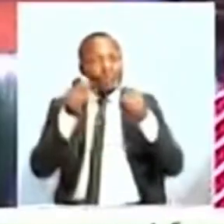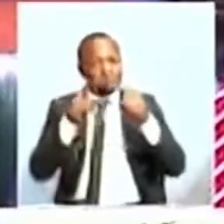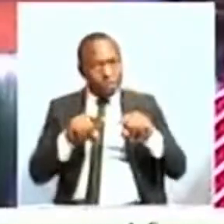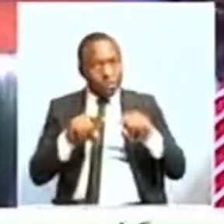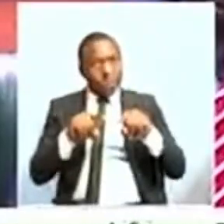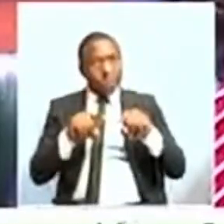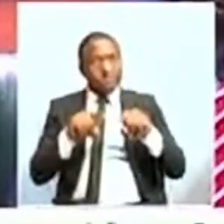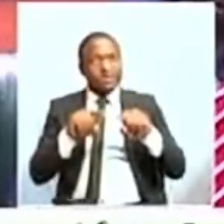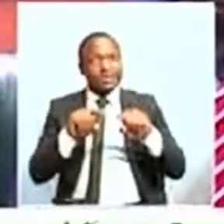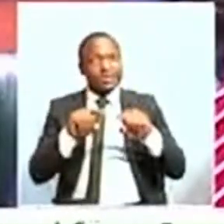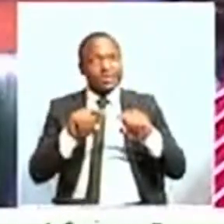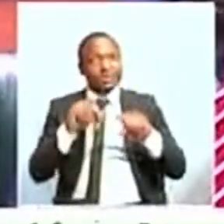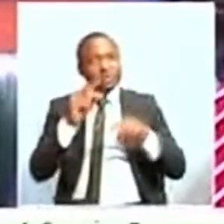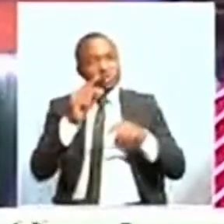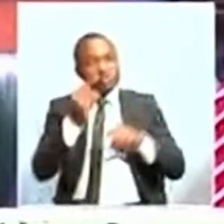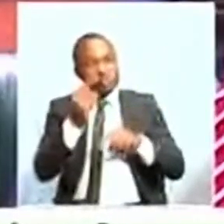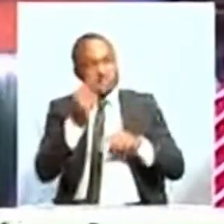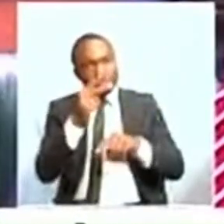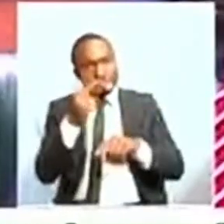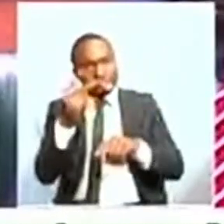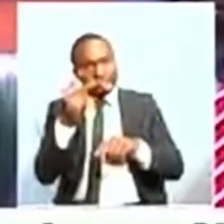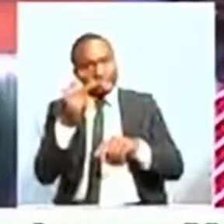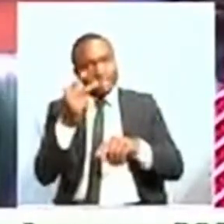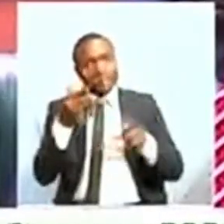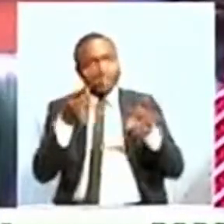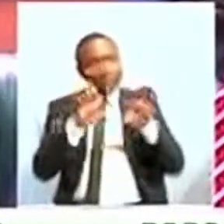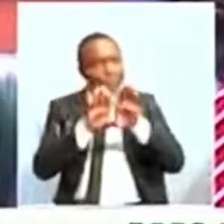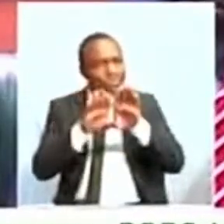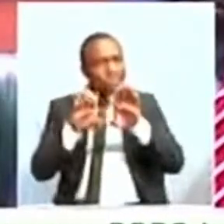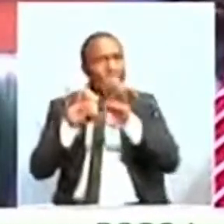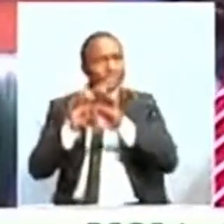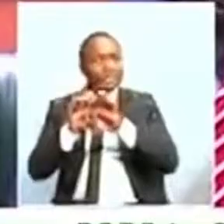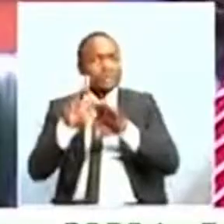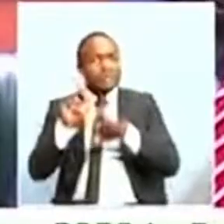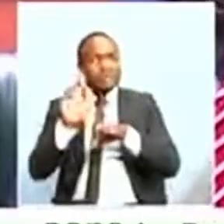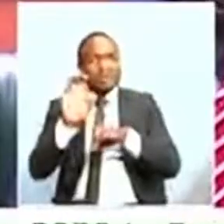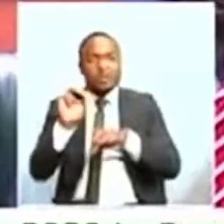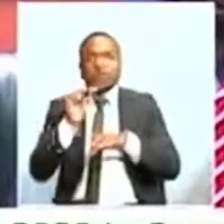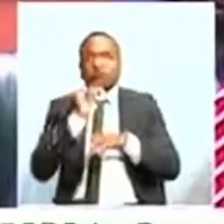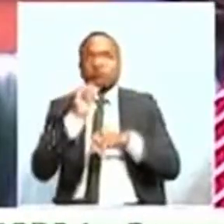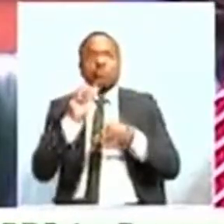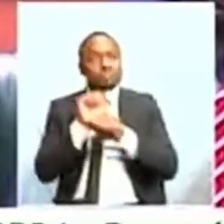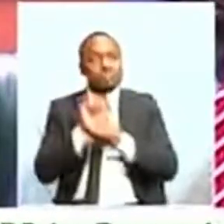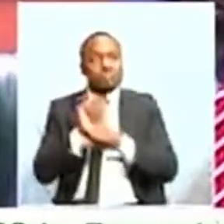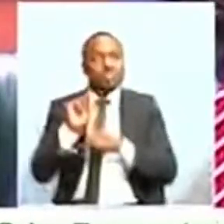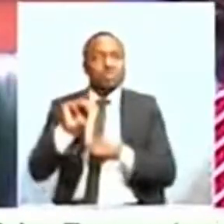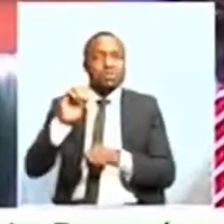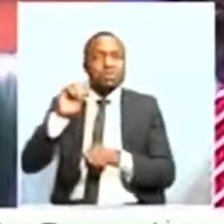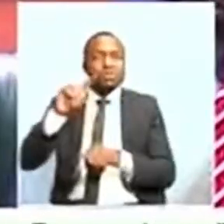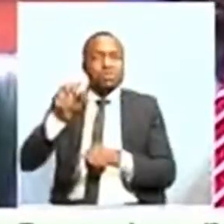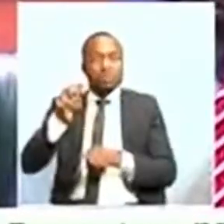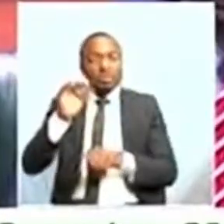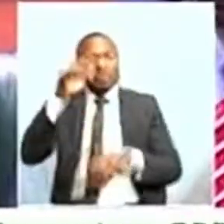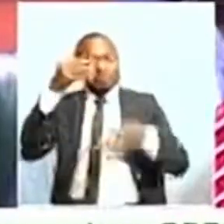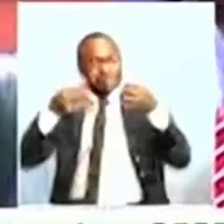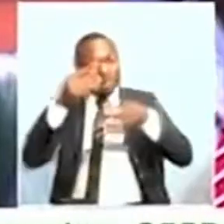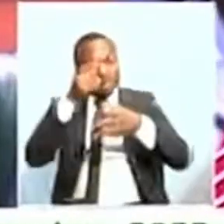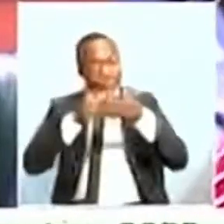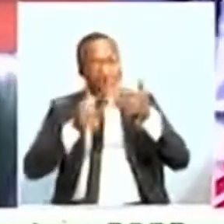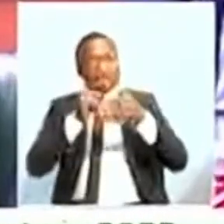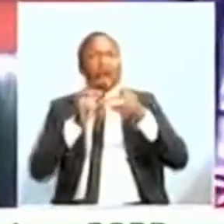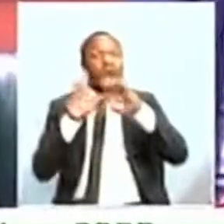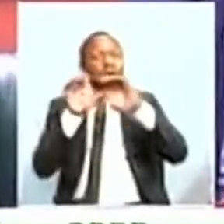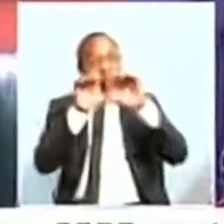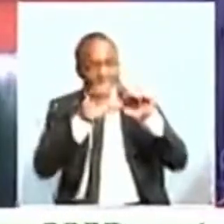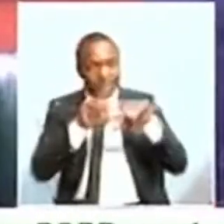affect it in 1, 2, 3 years, you are closing down, the KCM is not working, Mopani is in court. What you are doing